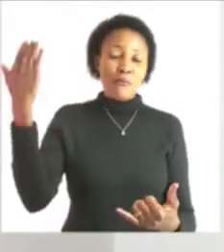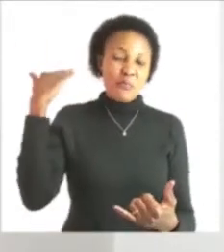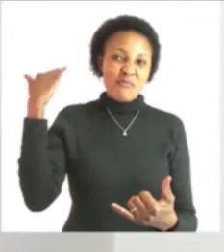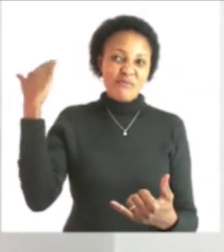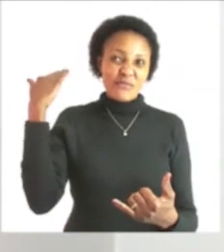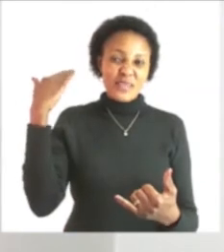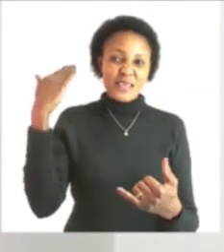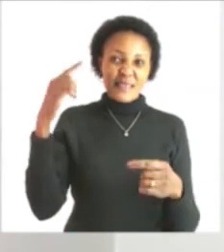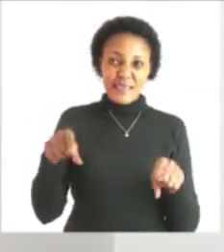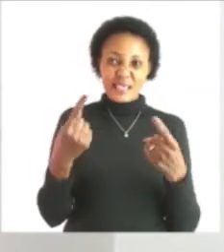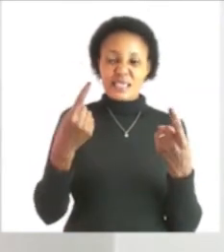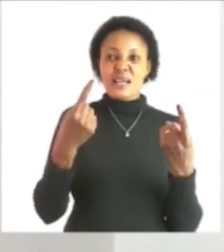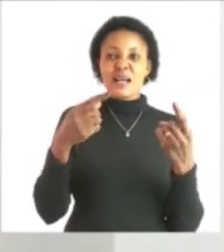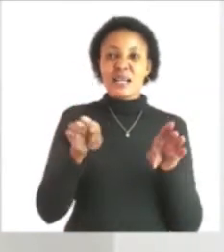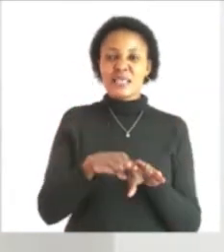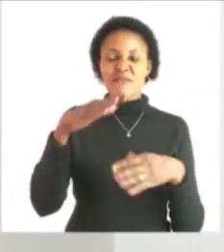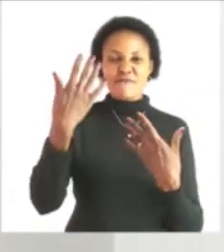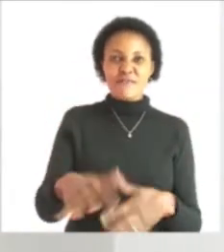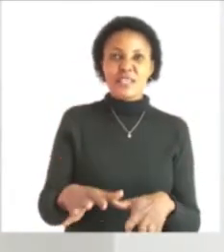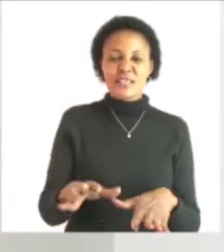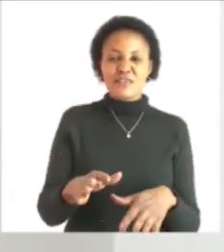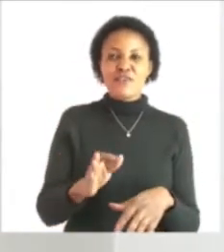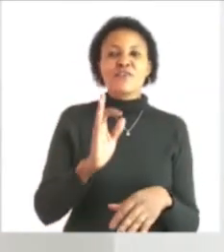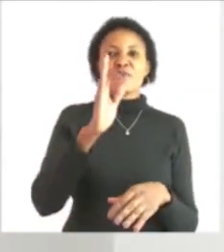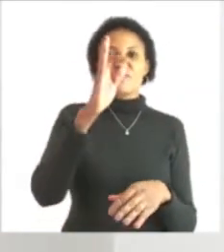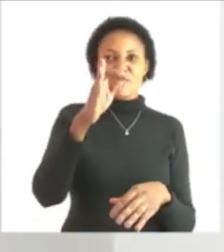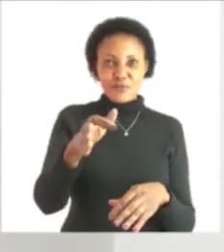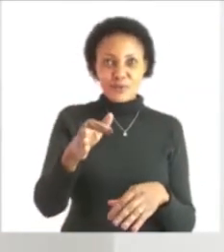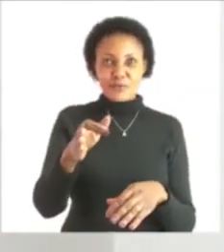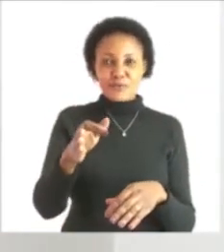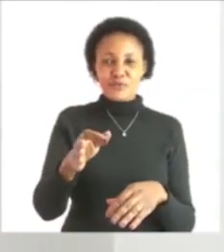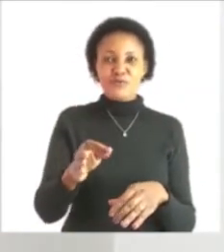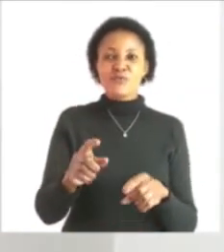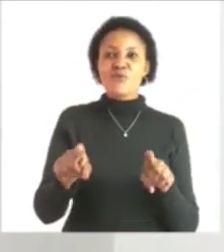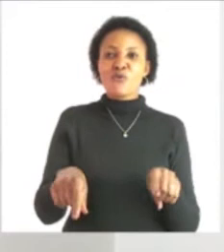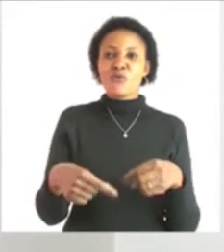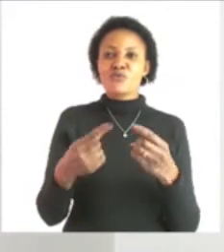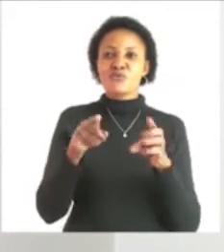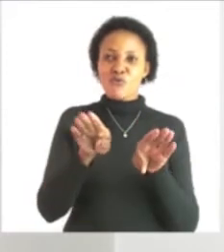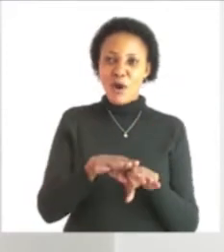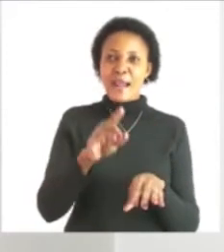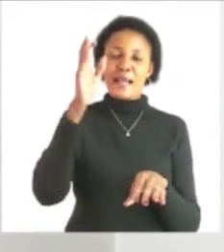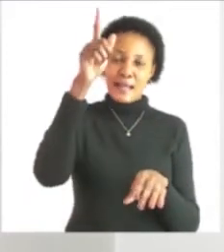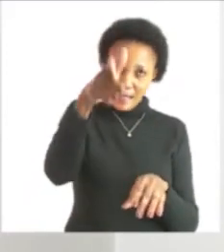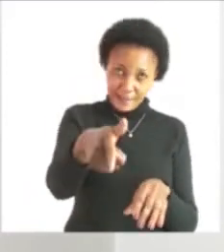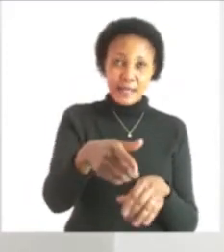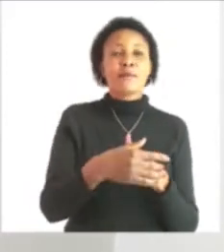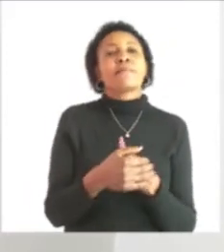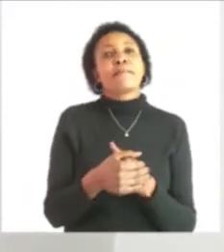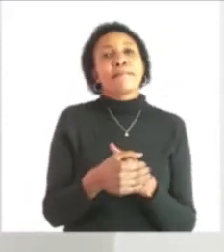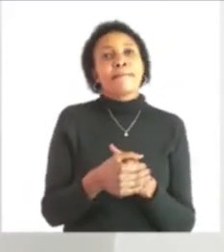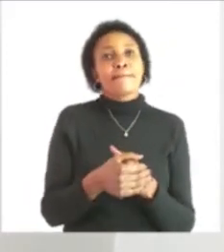done already, and the future tense tells us what we are still going to do.